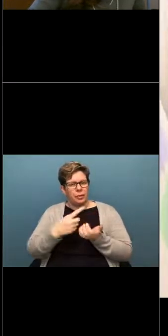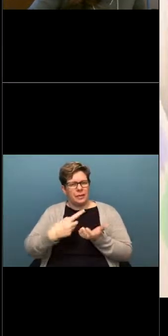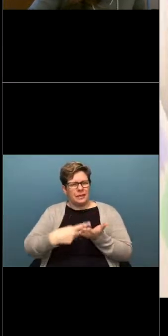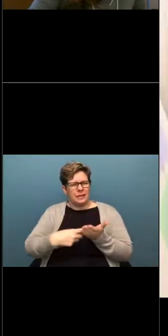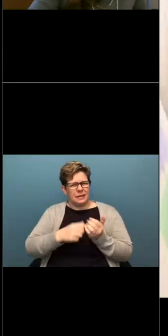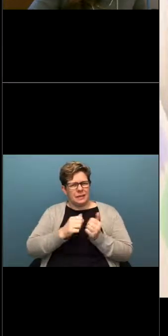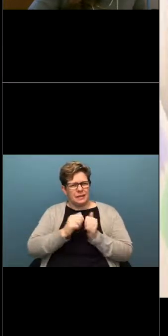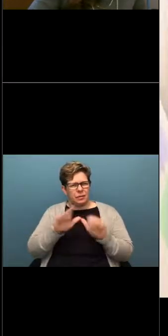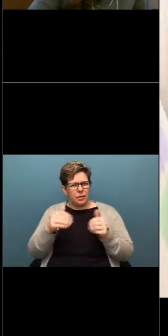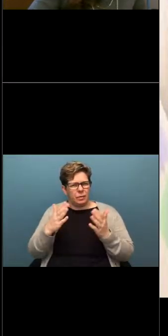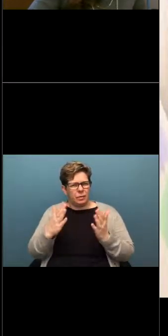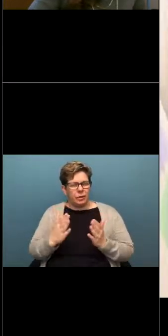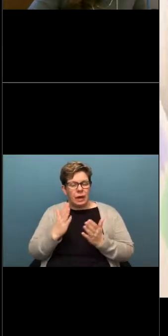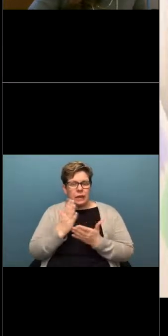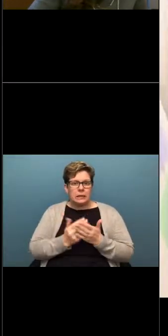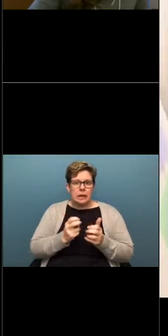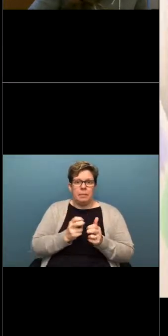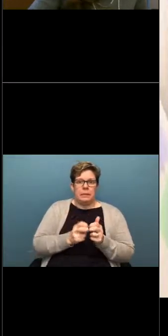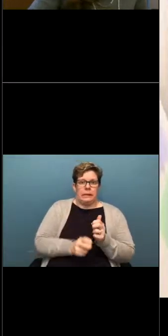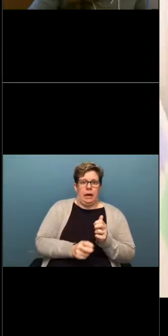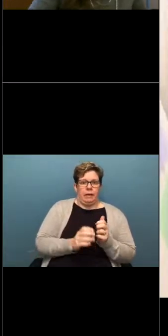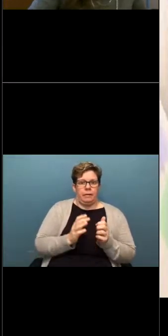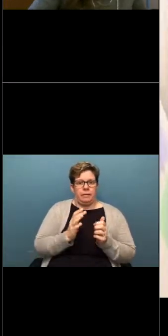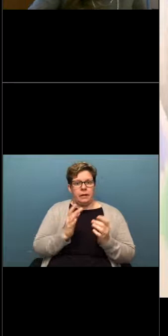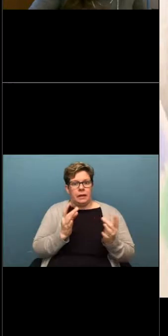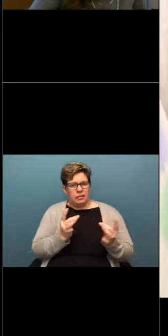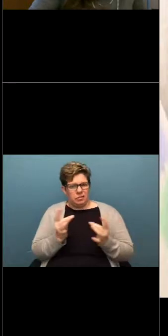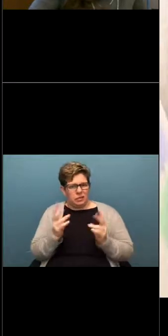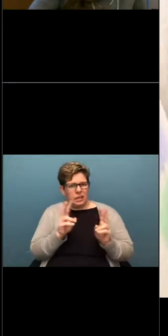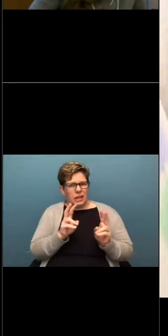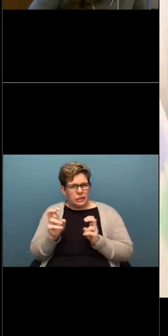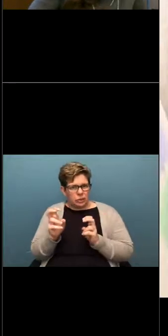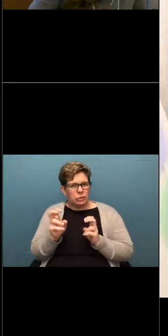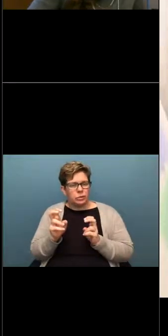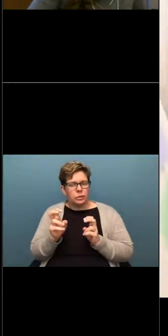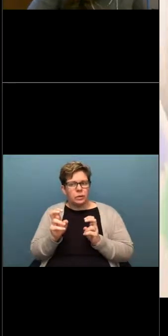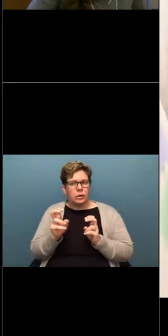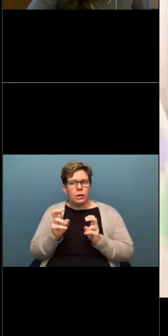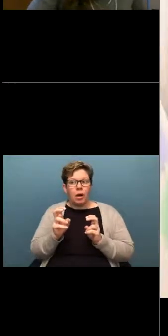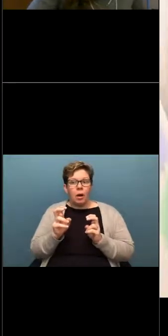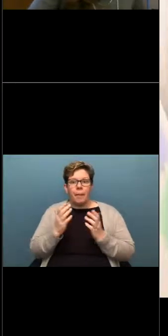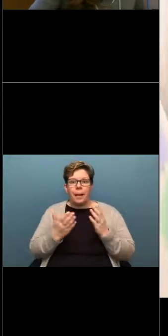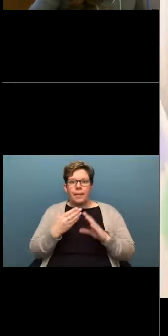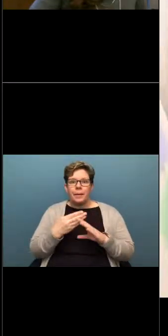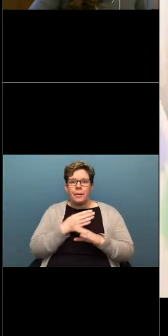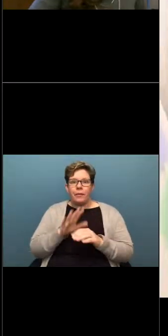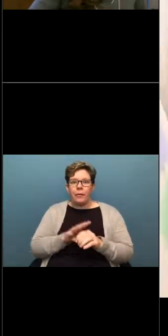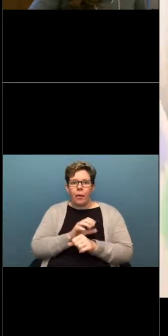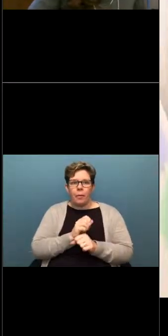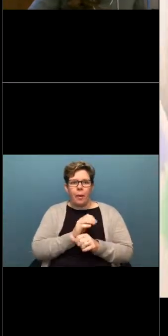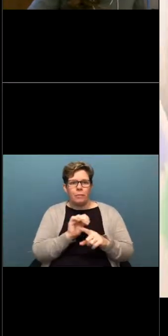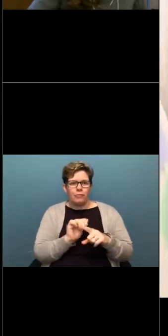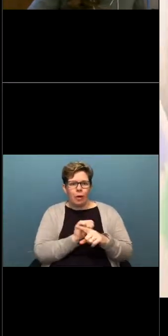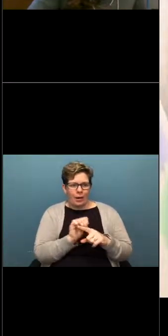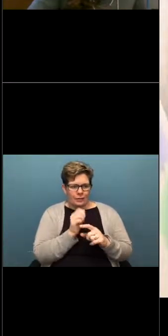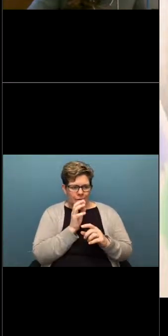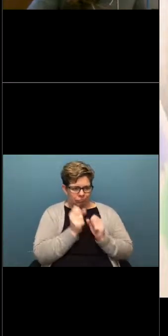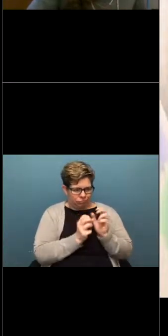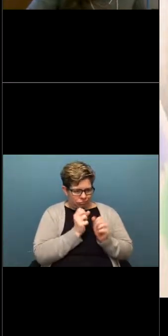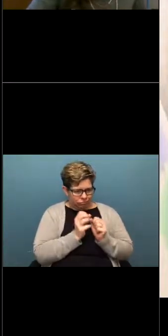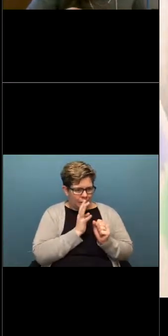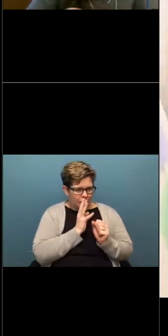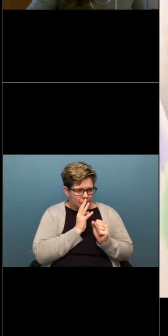especially when there might be some tough stuff that you're covering, is practice saying it out loud. Sometimes just saying things out loud can be really